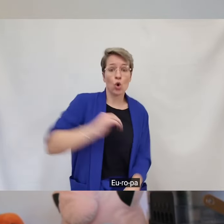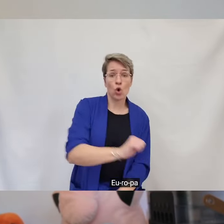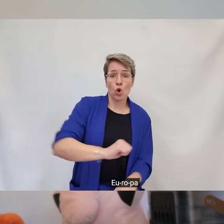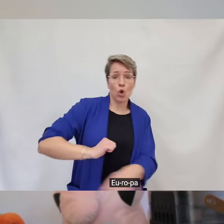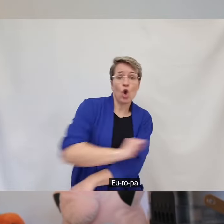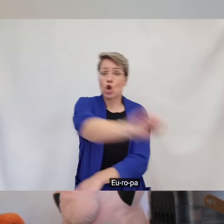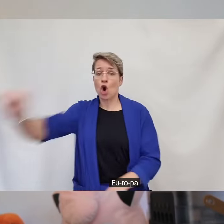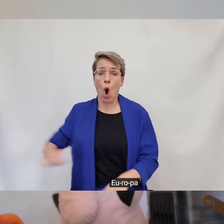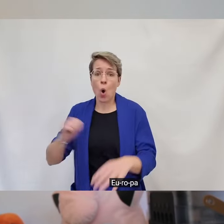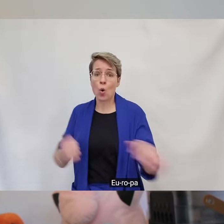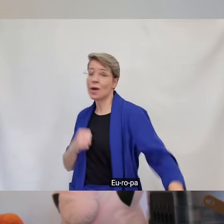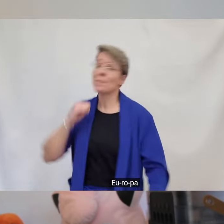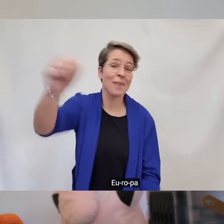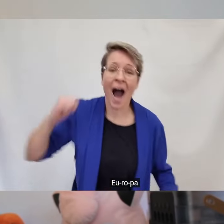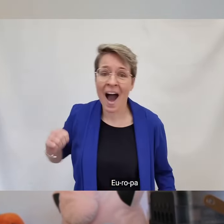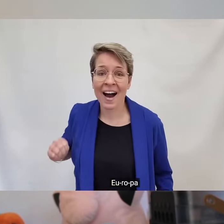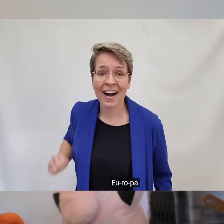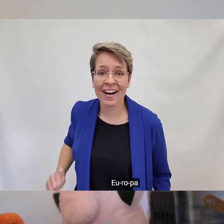Oh